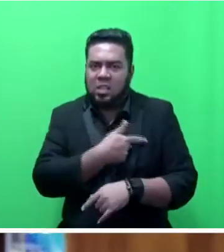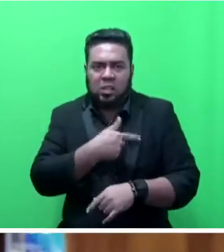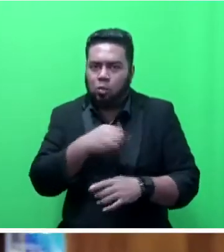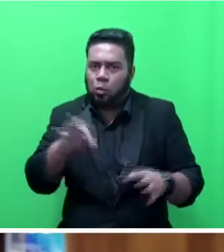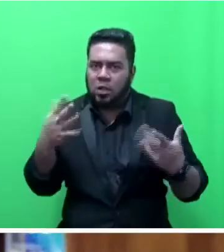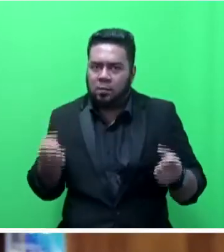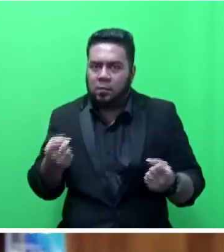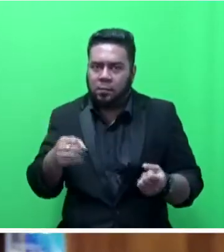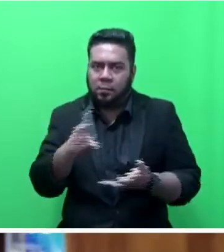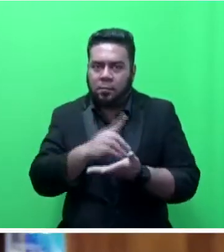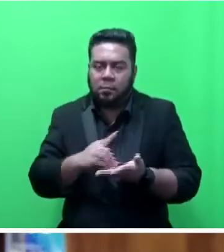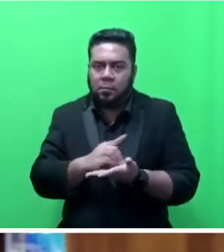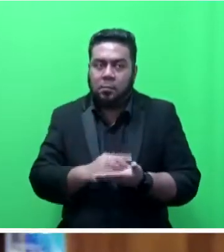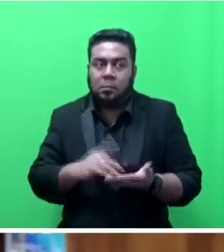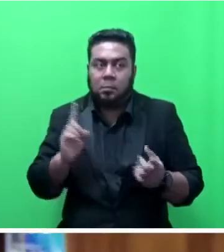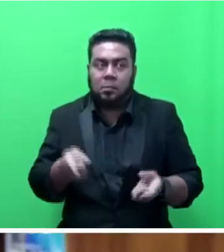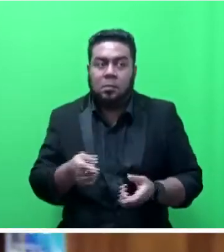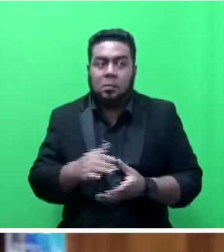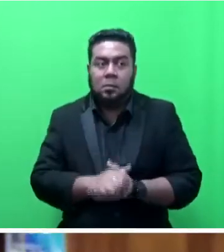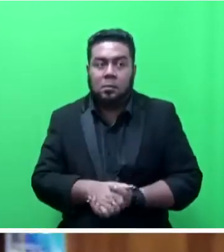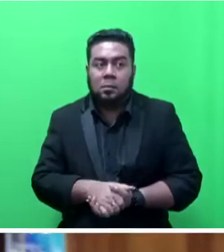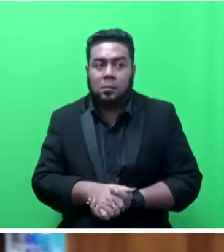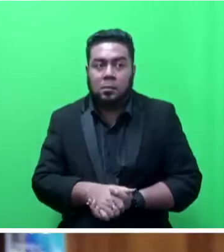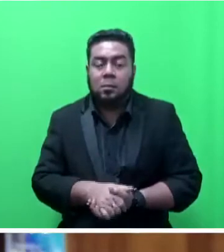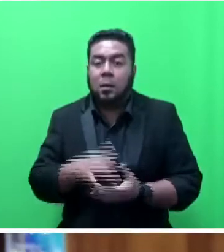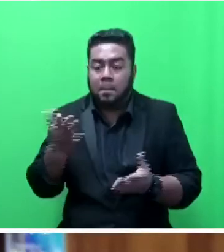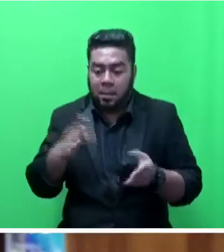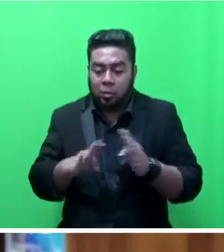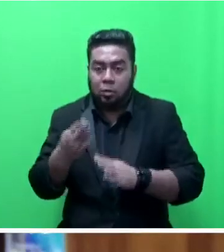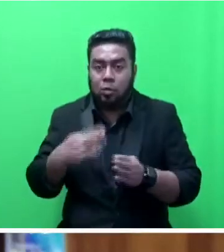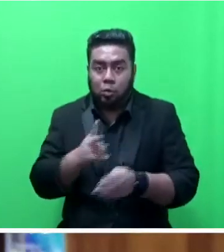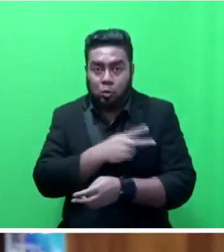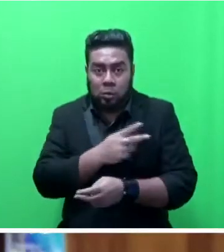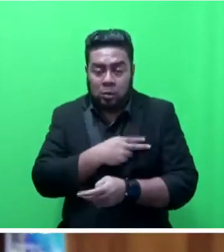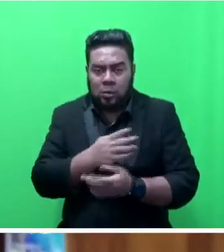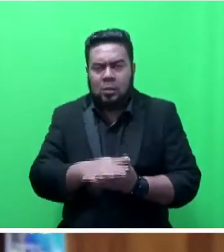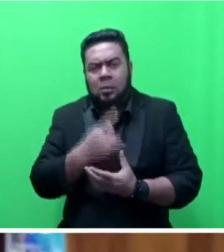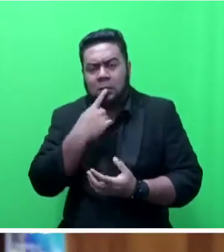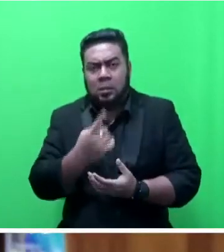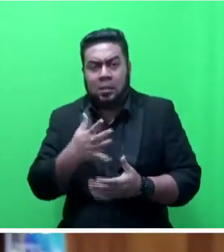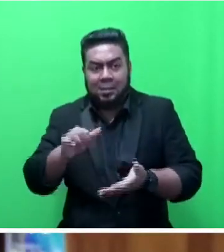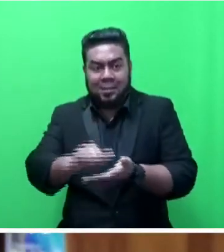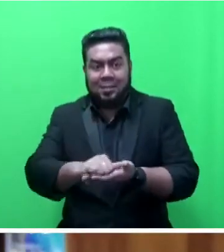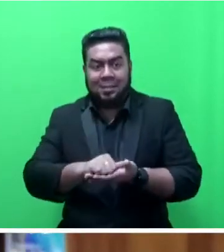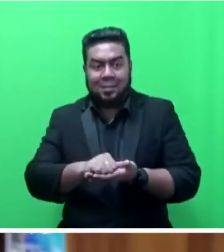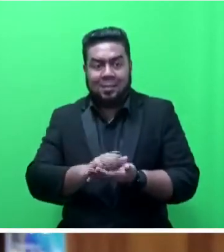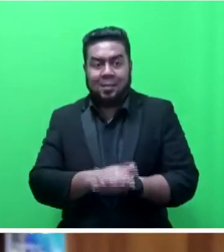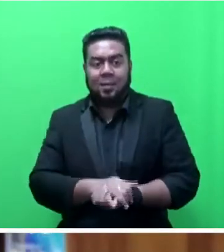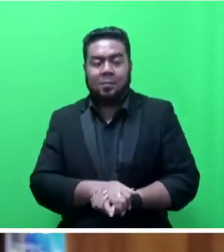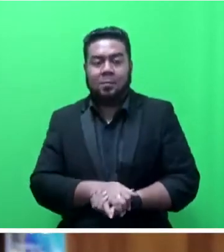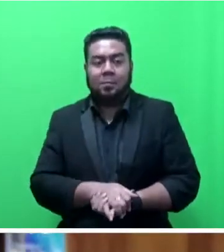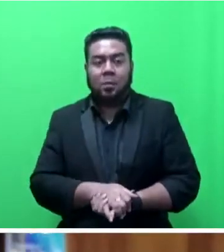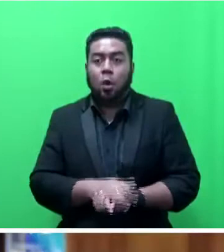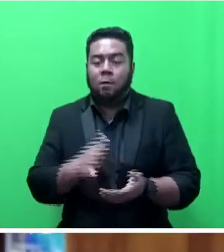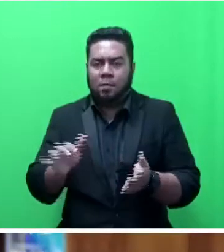disease. Mr. Speaker said, Biosecurity Authority of Fiji is a custodian of the